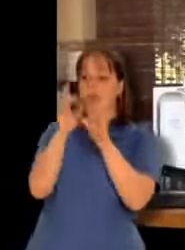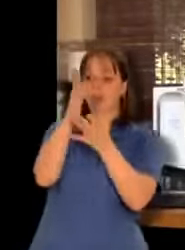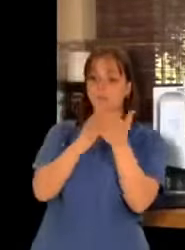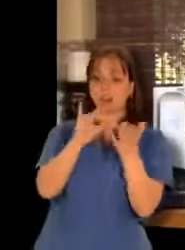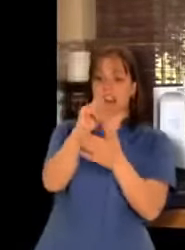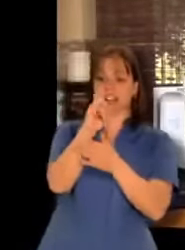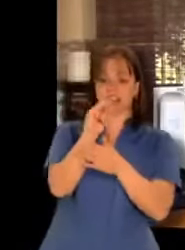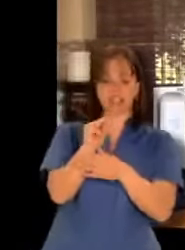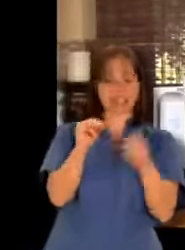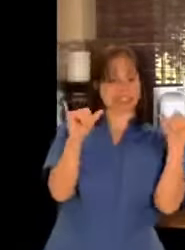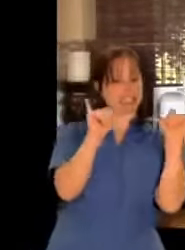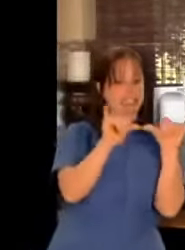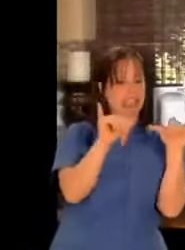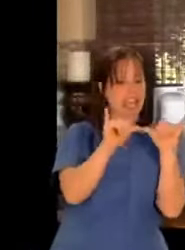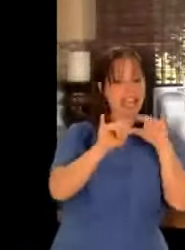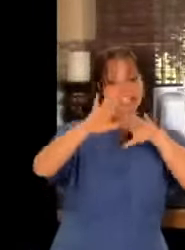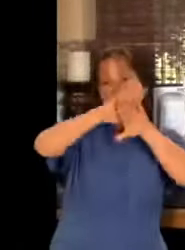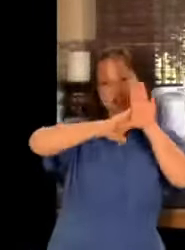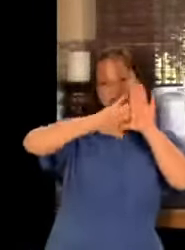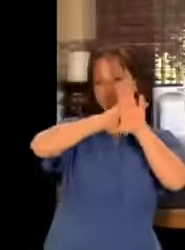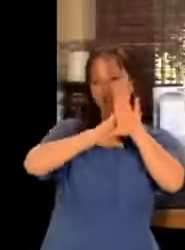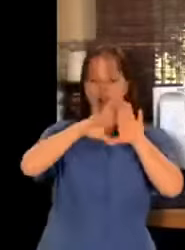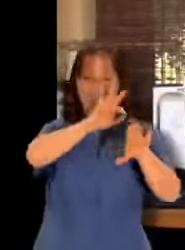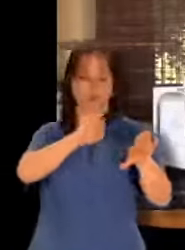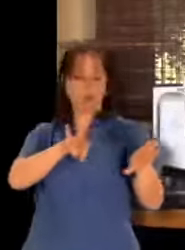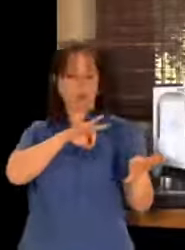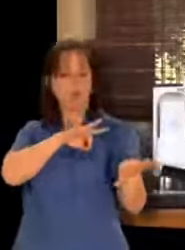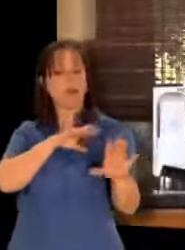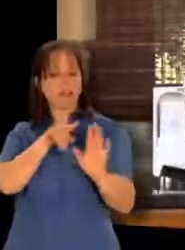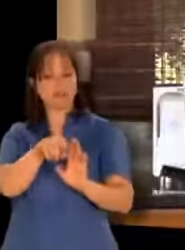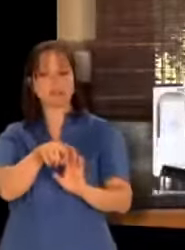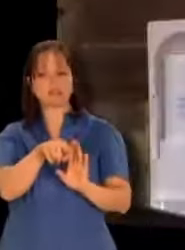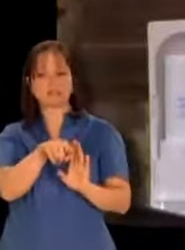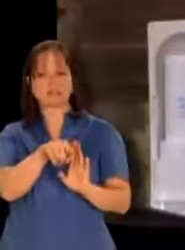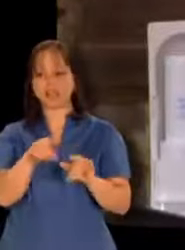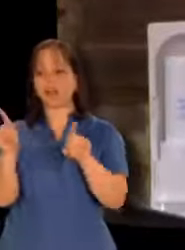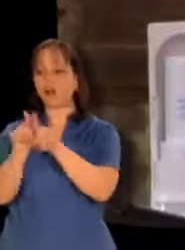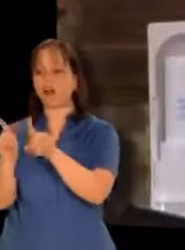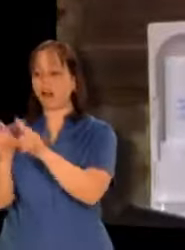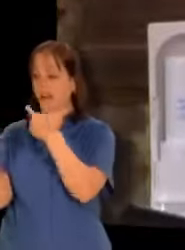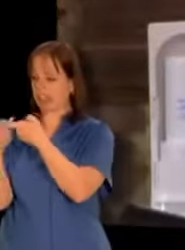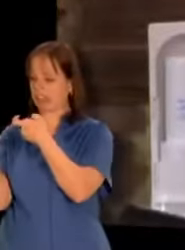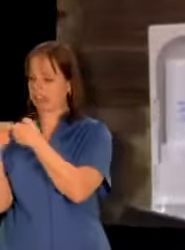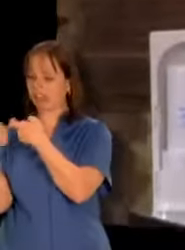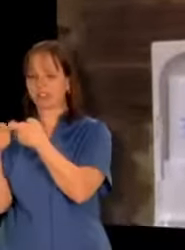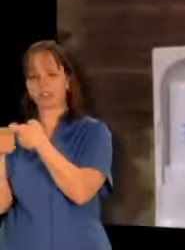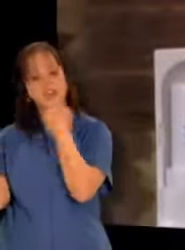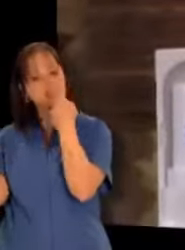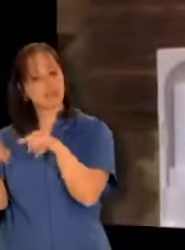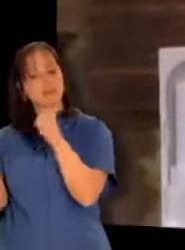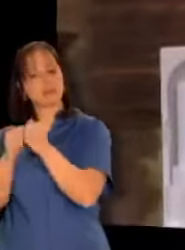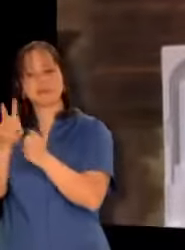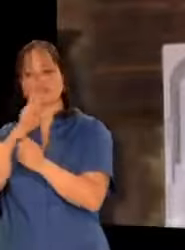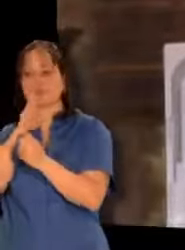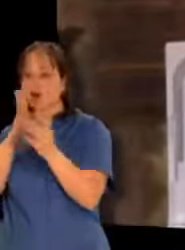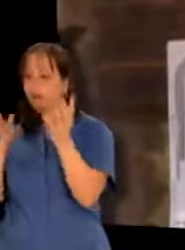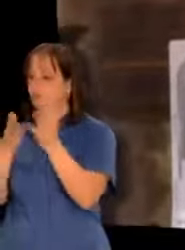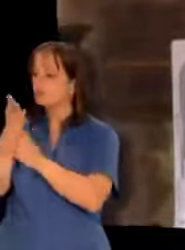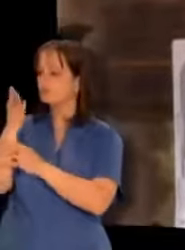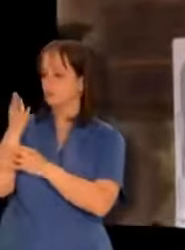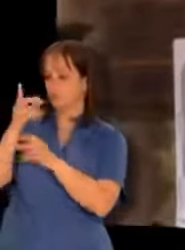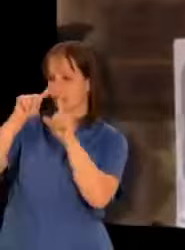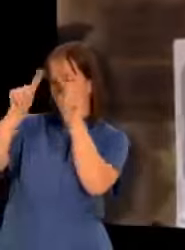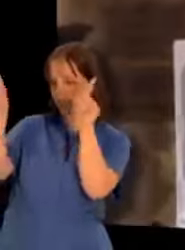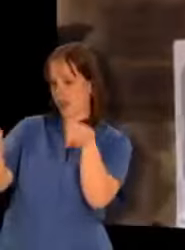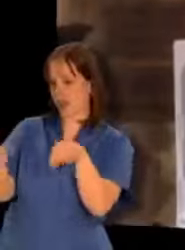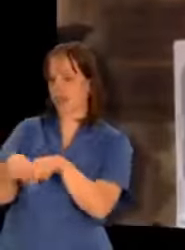size, surface area, and quality of these plates, and the electrical current that's happening to the water as it passes through the plates. So